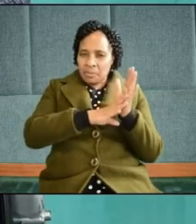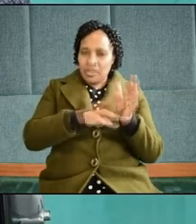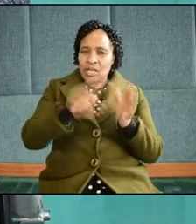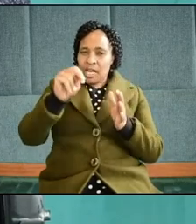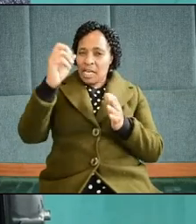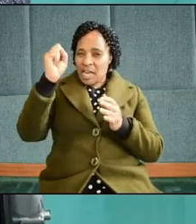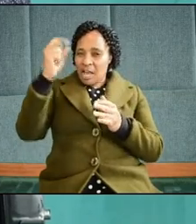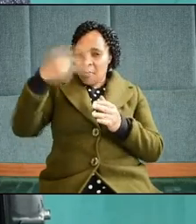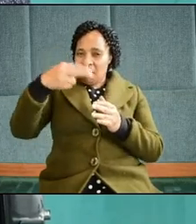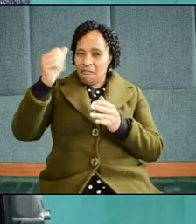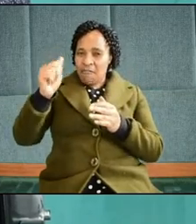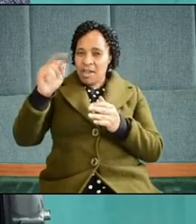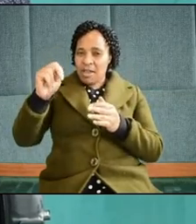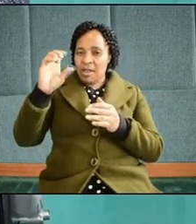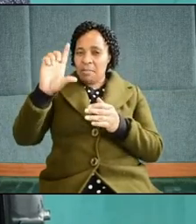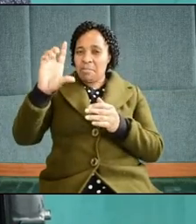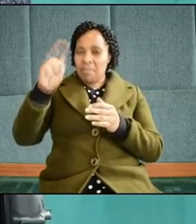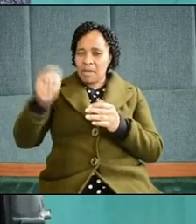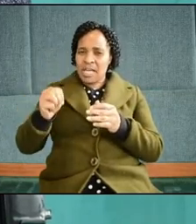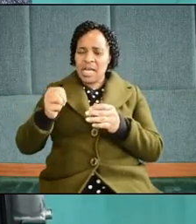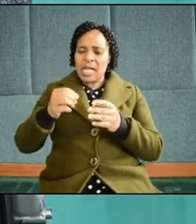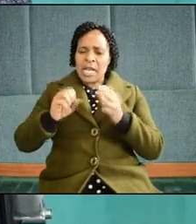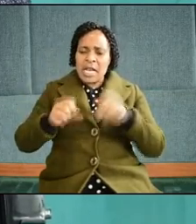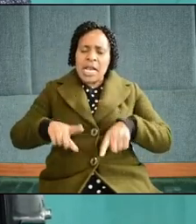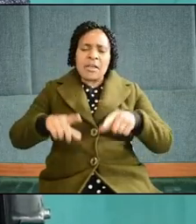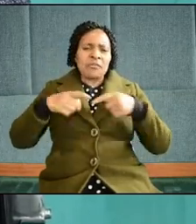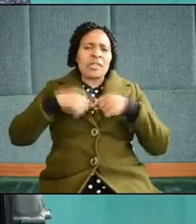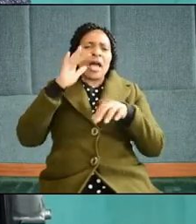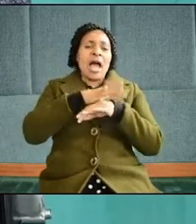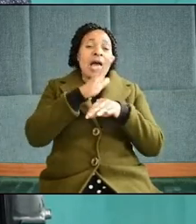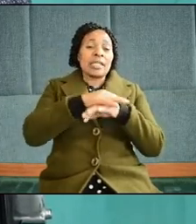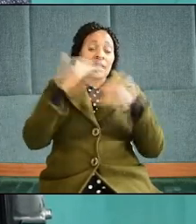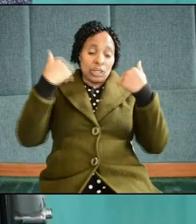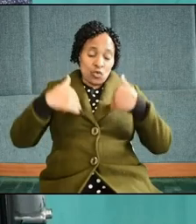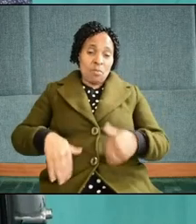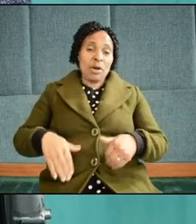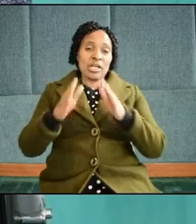Nephilim existed very early in human history.